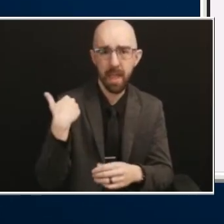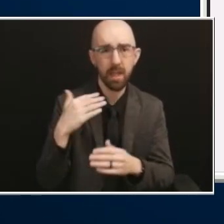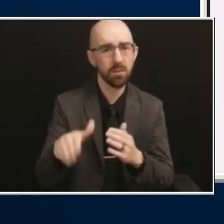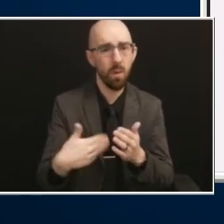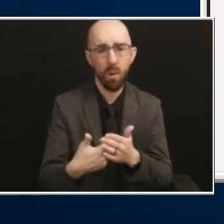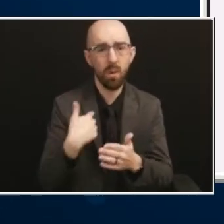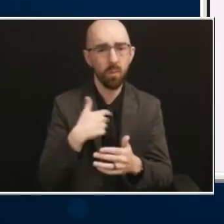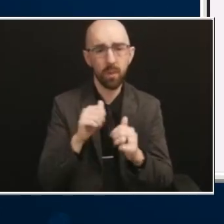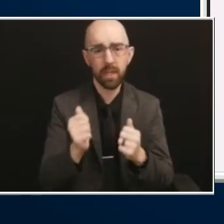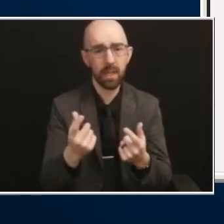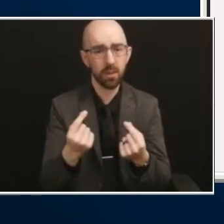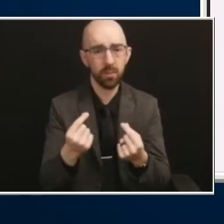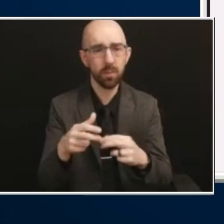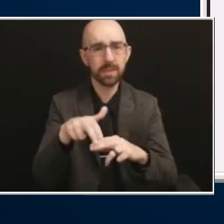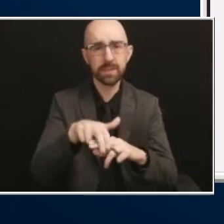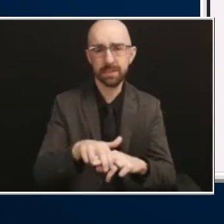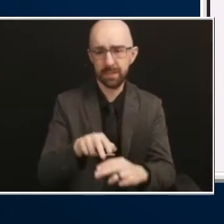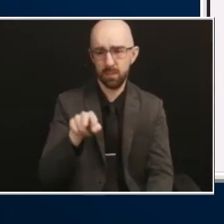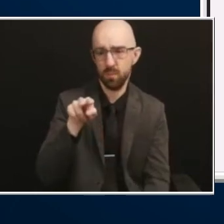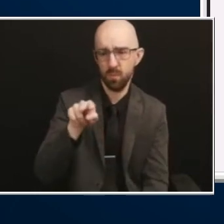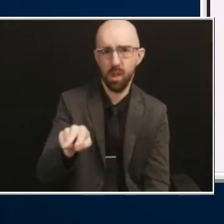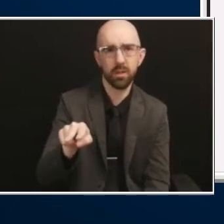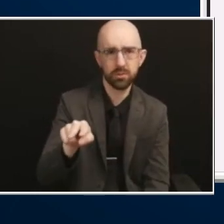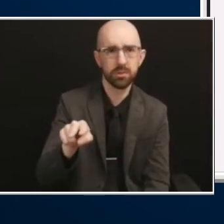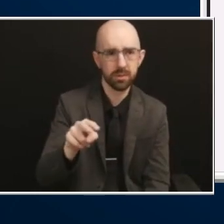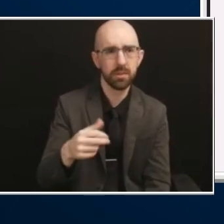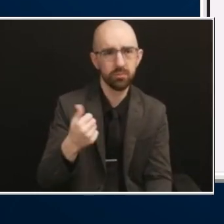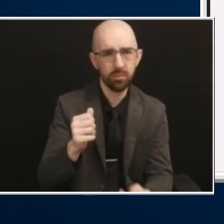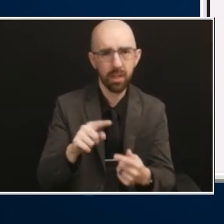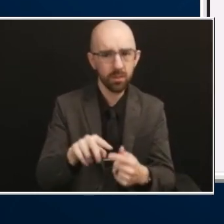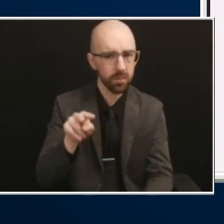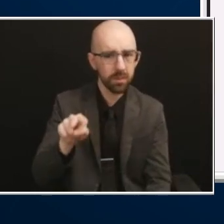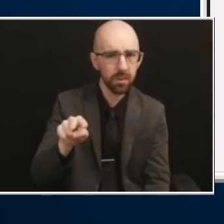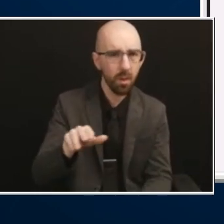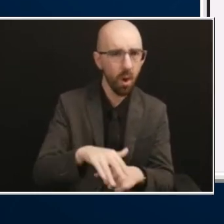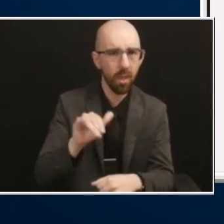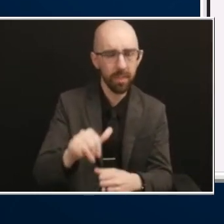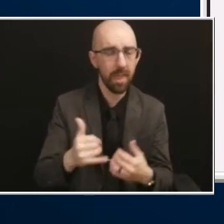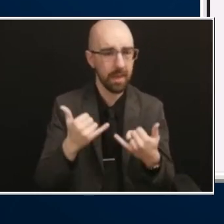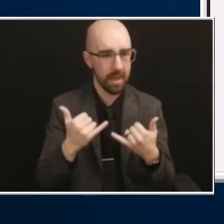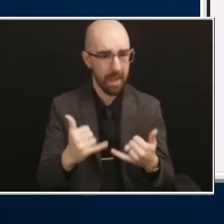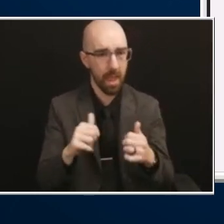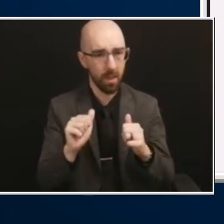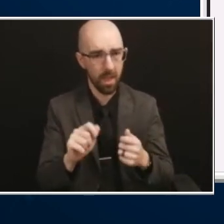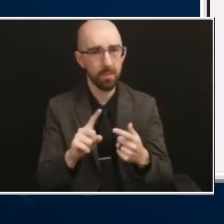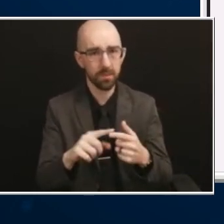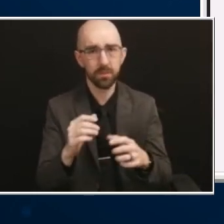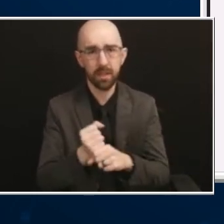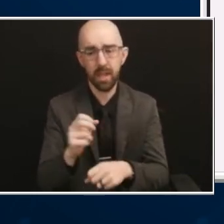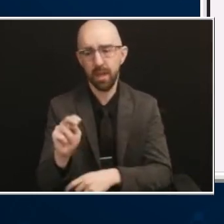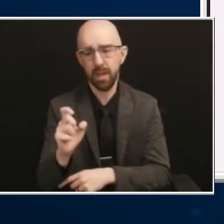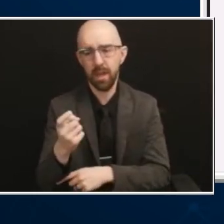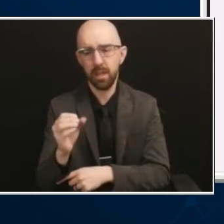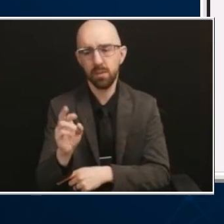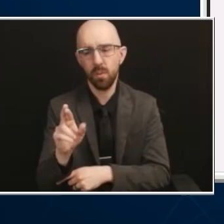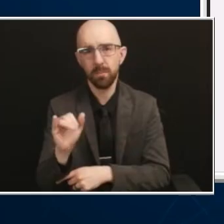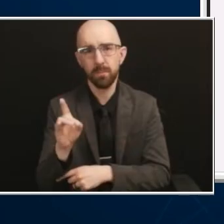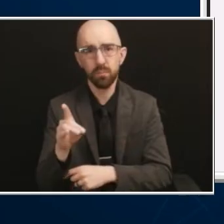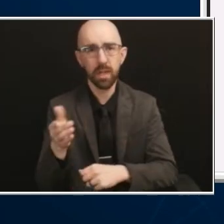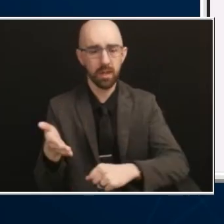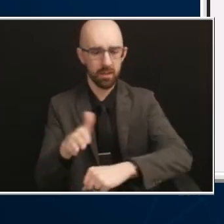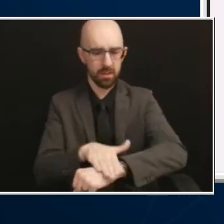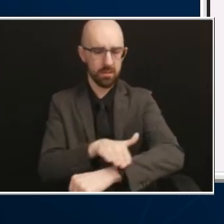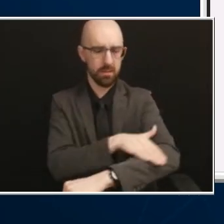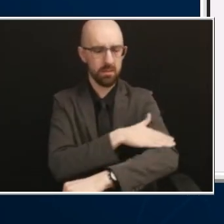sit and watch them and kind of keep an eye on it. And now to be able to get the Nexibrid on early and